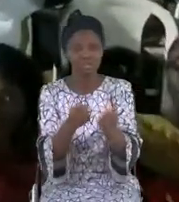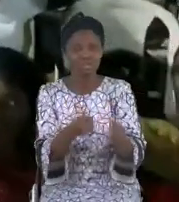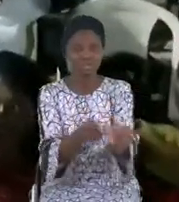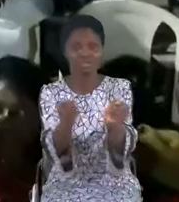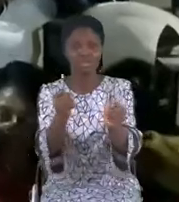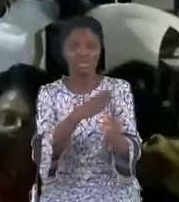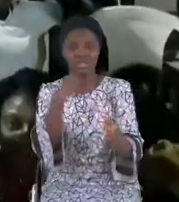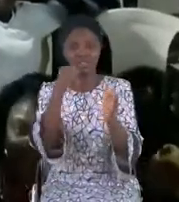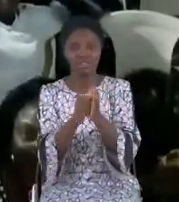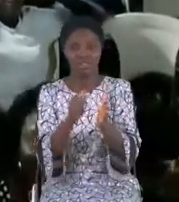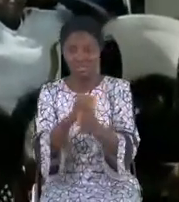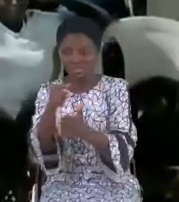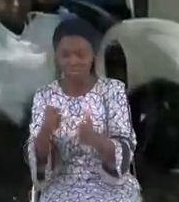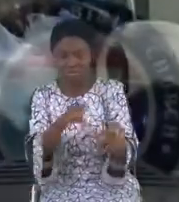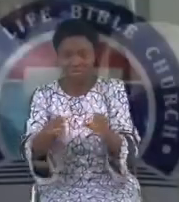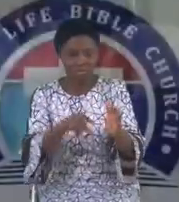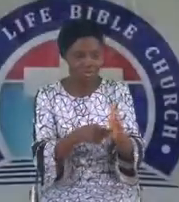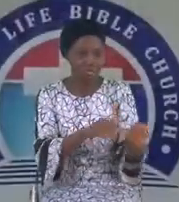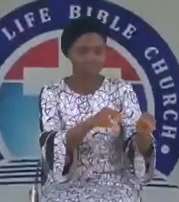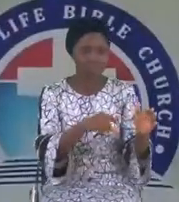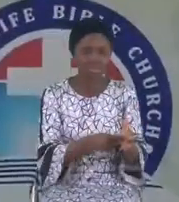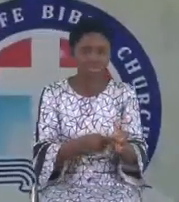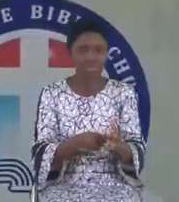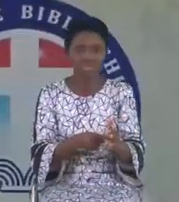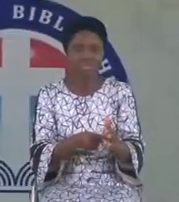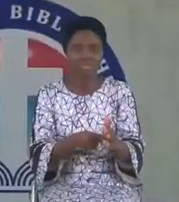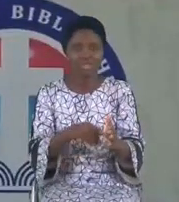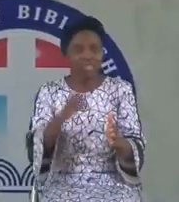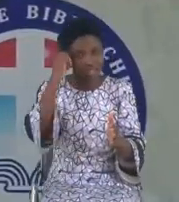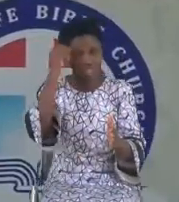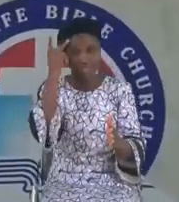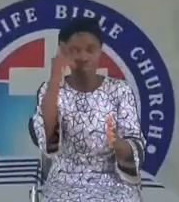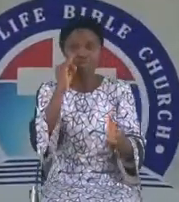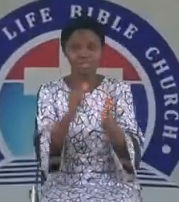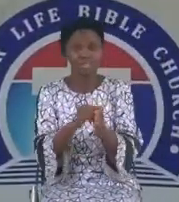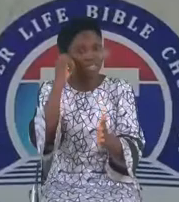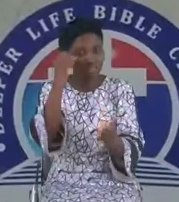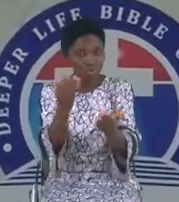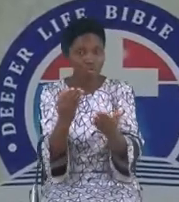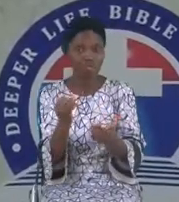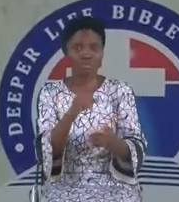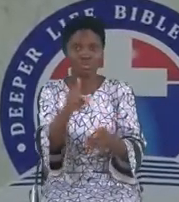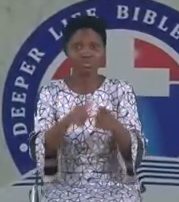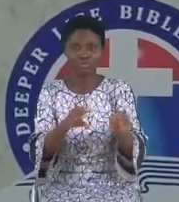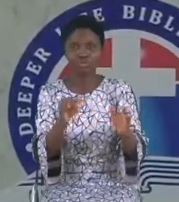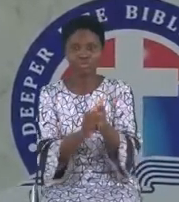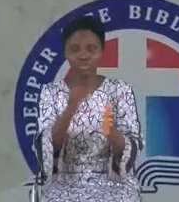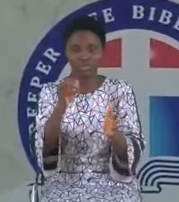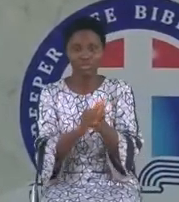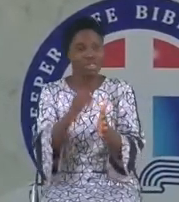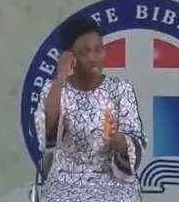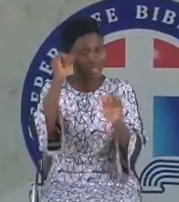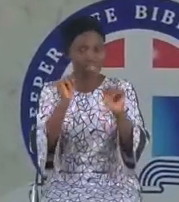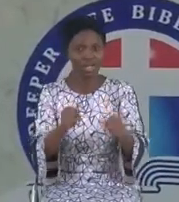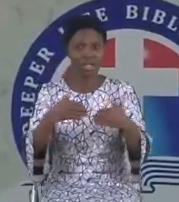he wants you to do that so that he can have a claim on you and say he's mine you